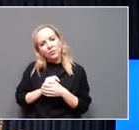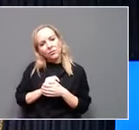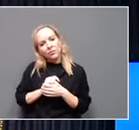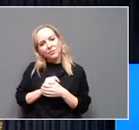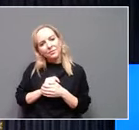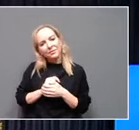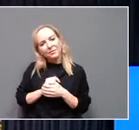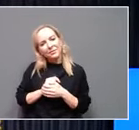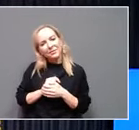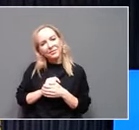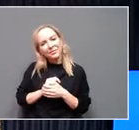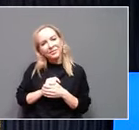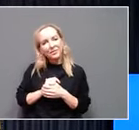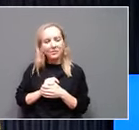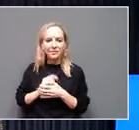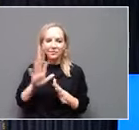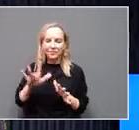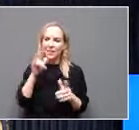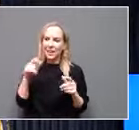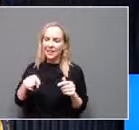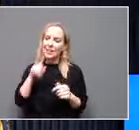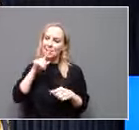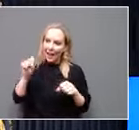So not ceremonial. This is the actual bill.